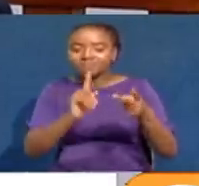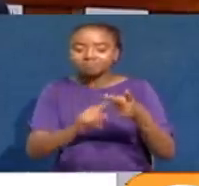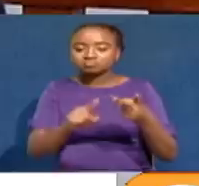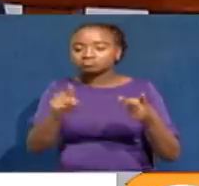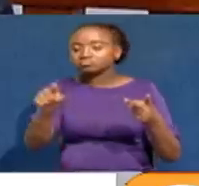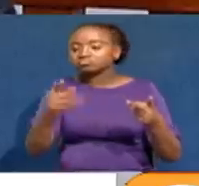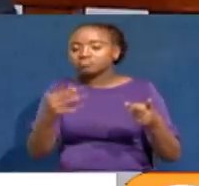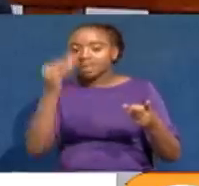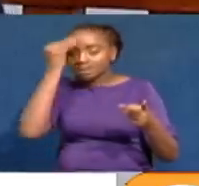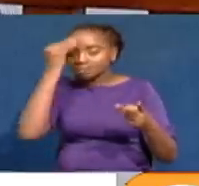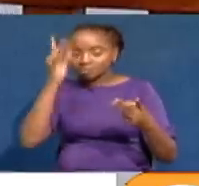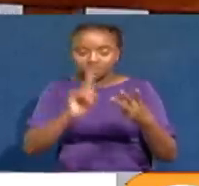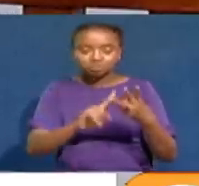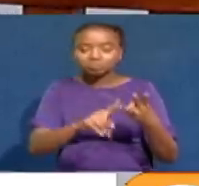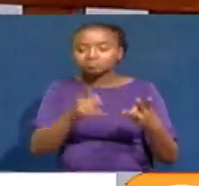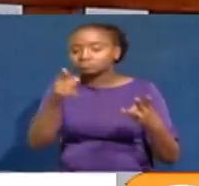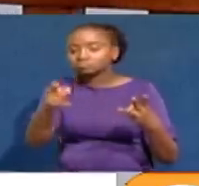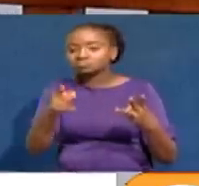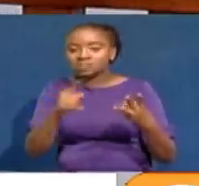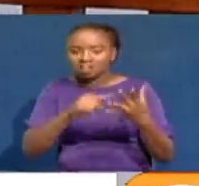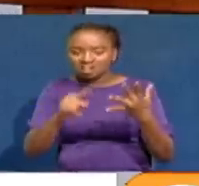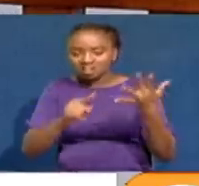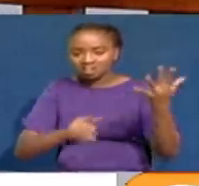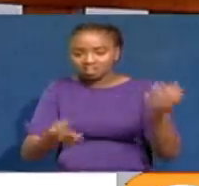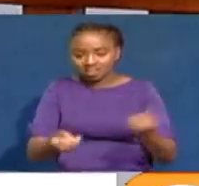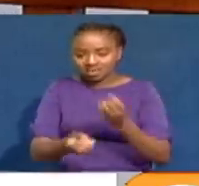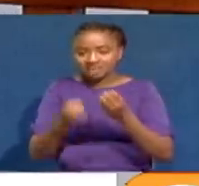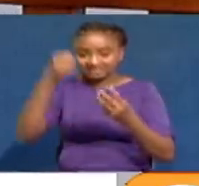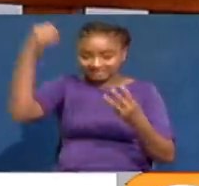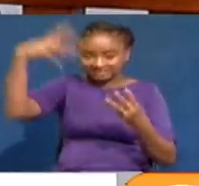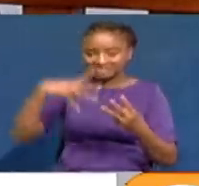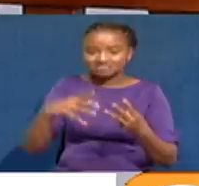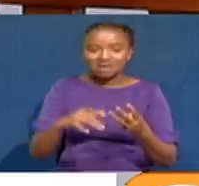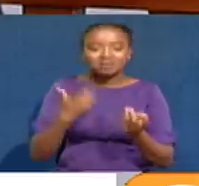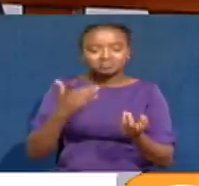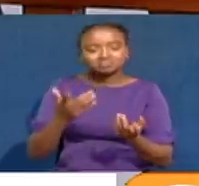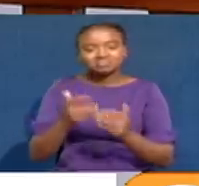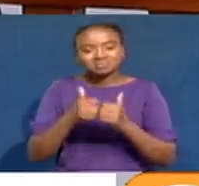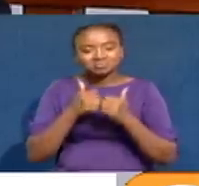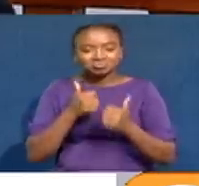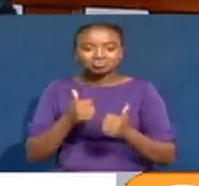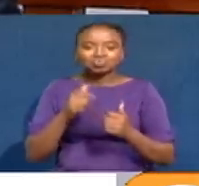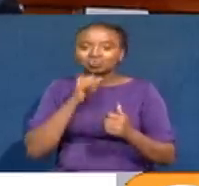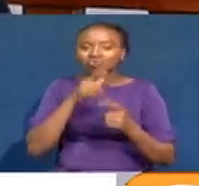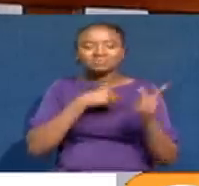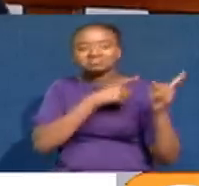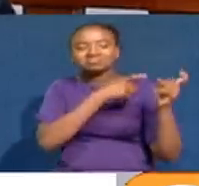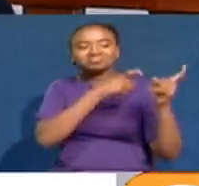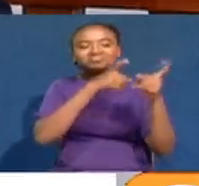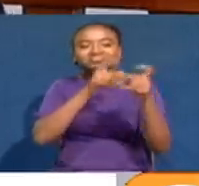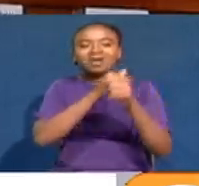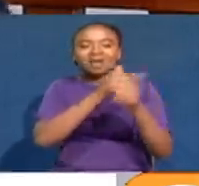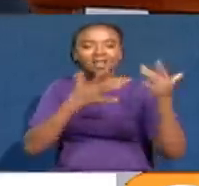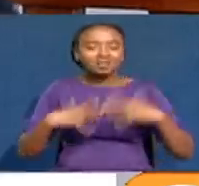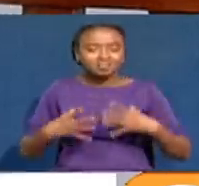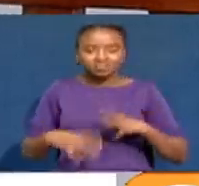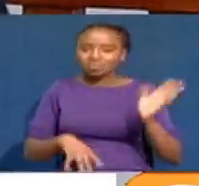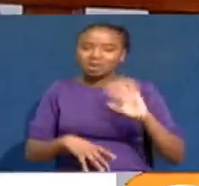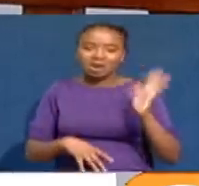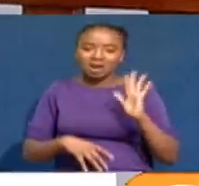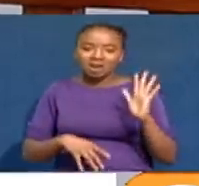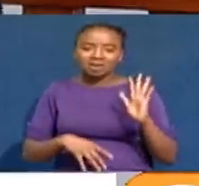your education. And the things he's saying about electricity and others, not try to just to fight other people or insult other people, calling